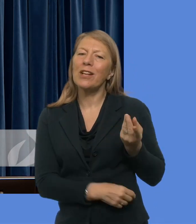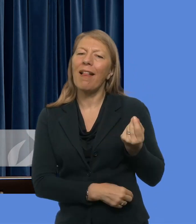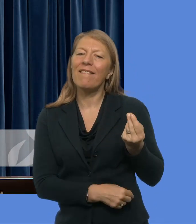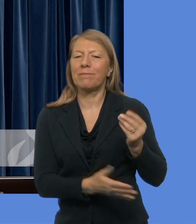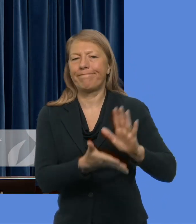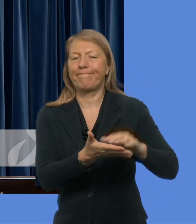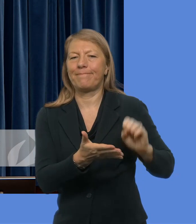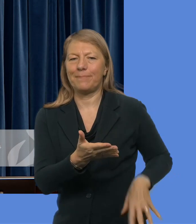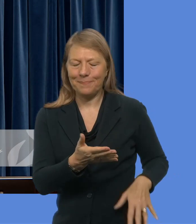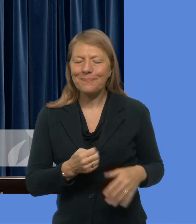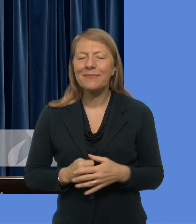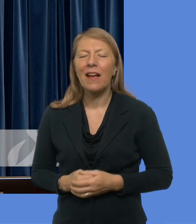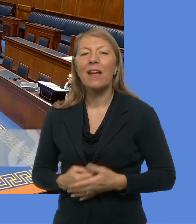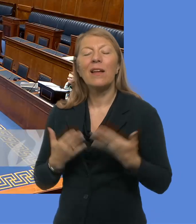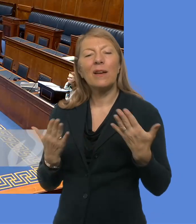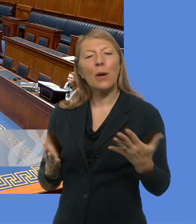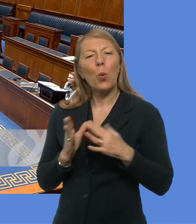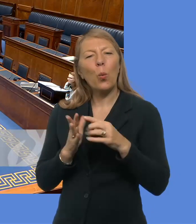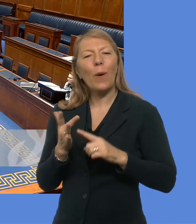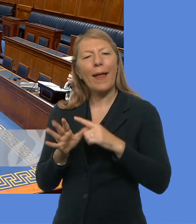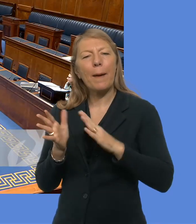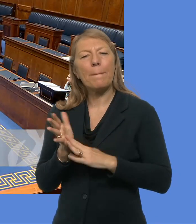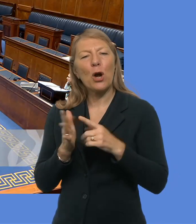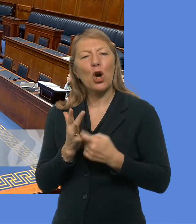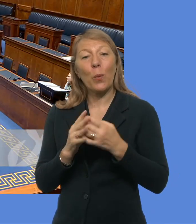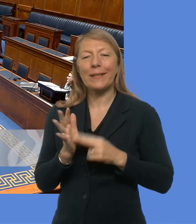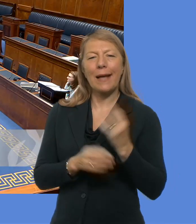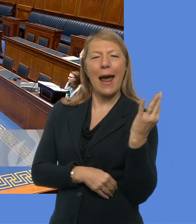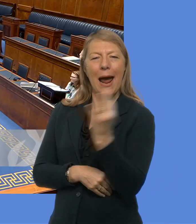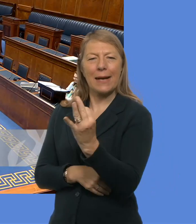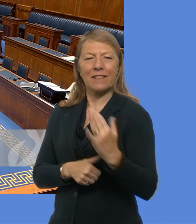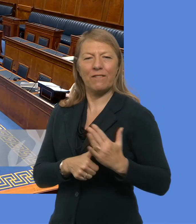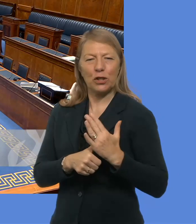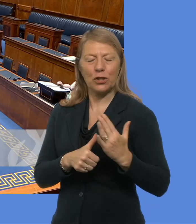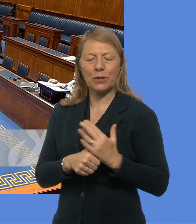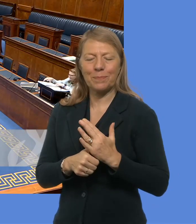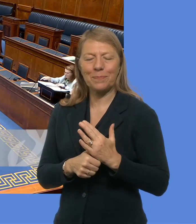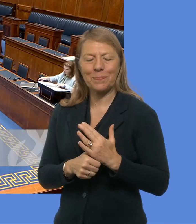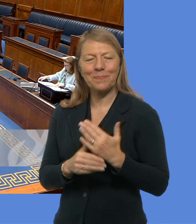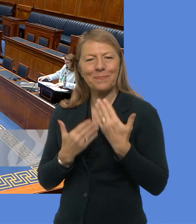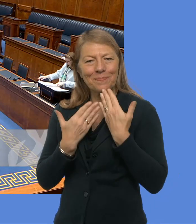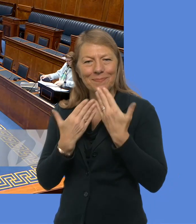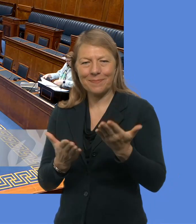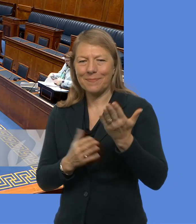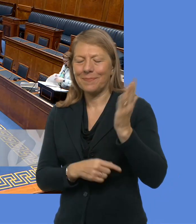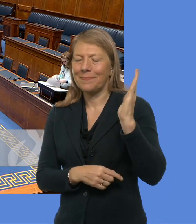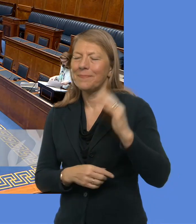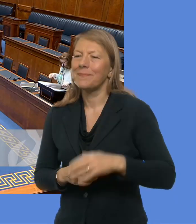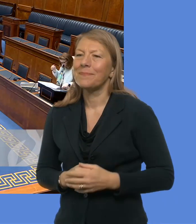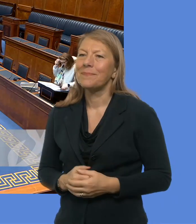I call William Irwin to ask the first question. Question number 1, Mr. Speaker. Madam Speaker.